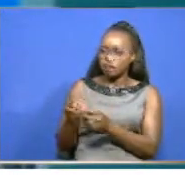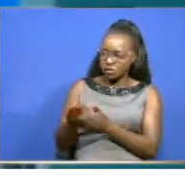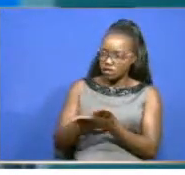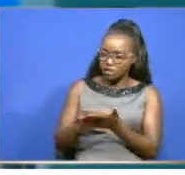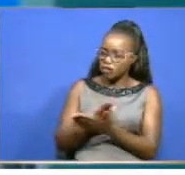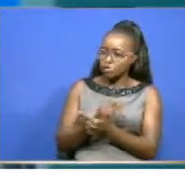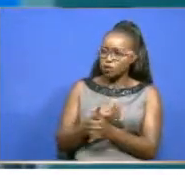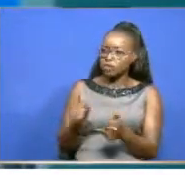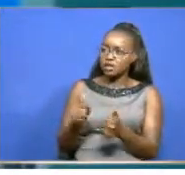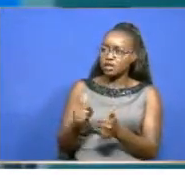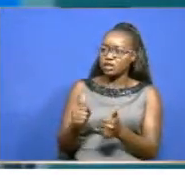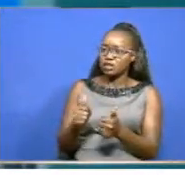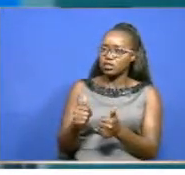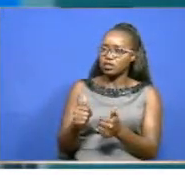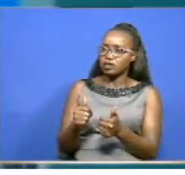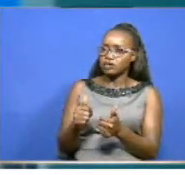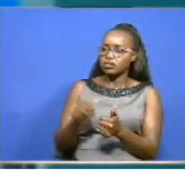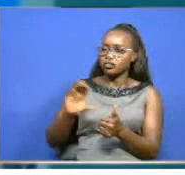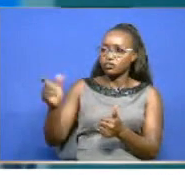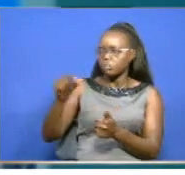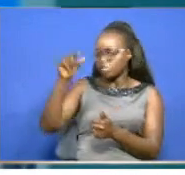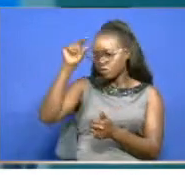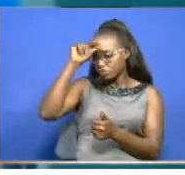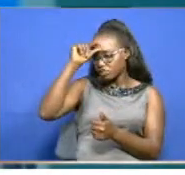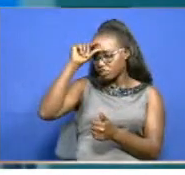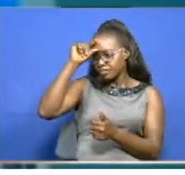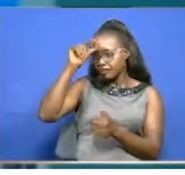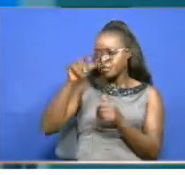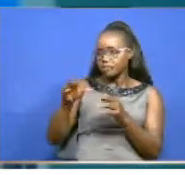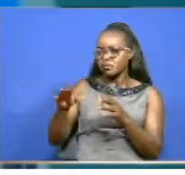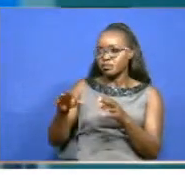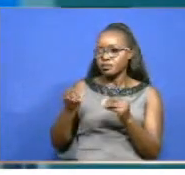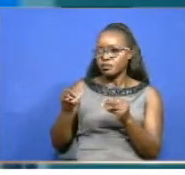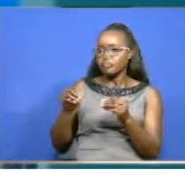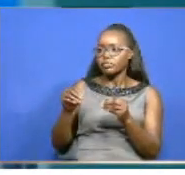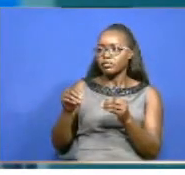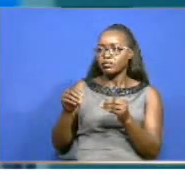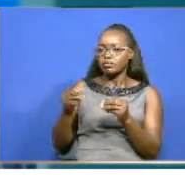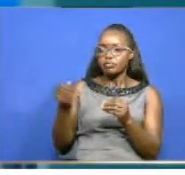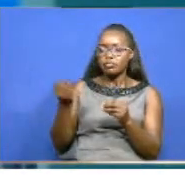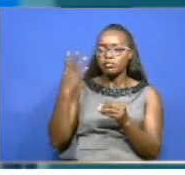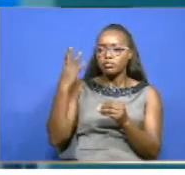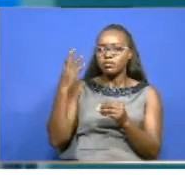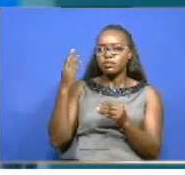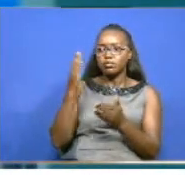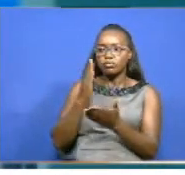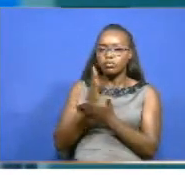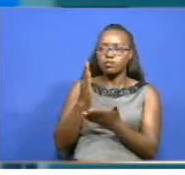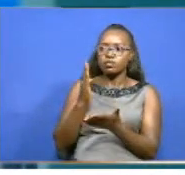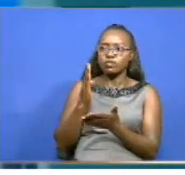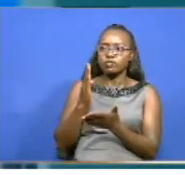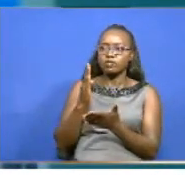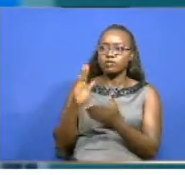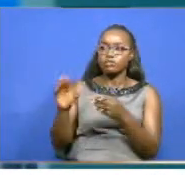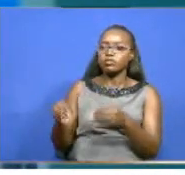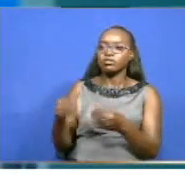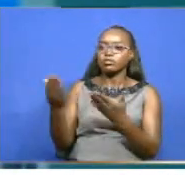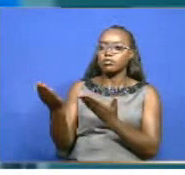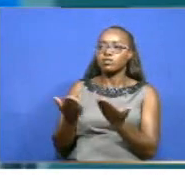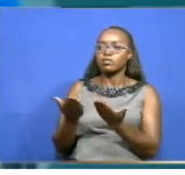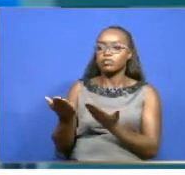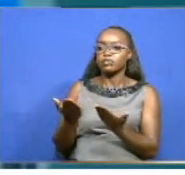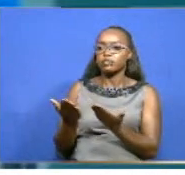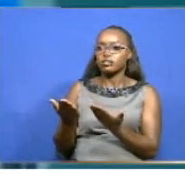established, and the government, the county governments have taken, you know, got the hang of it, that surely we can provide services onto